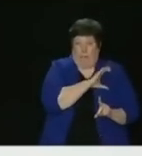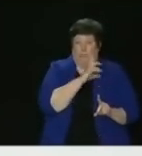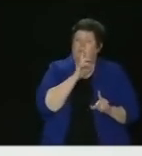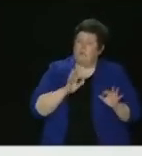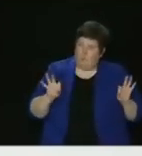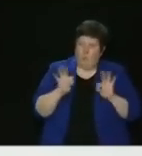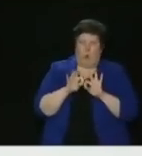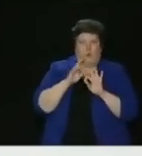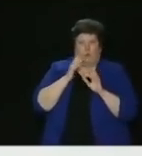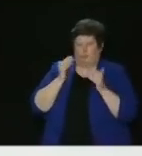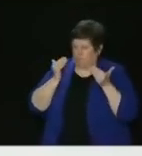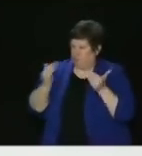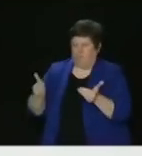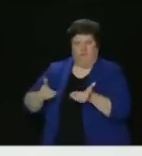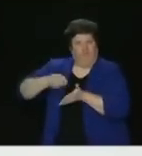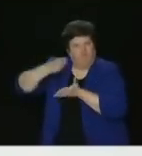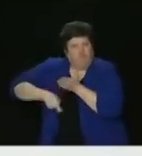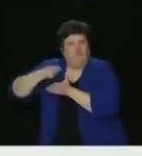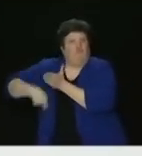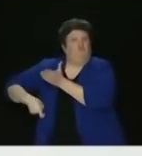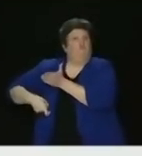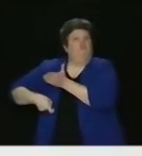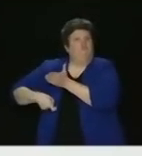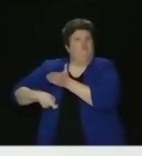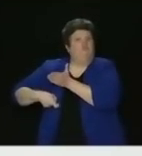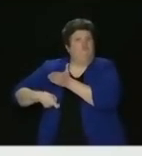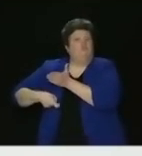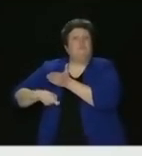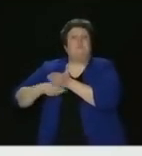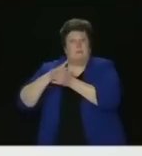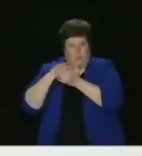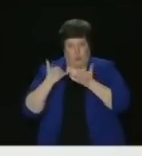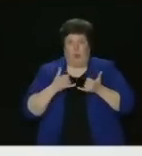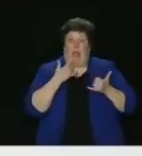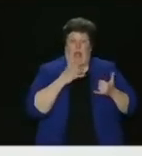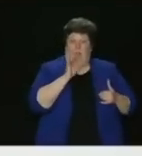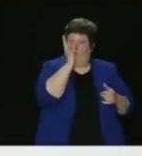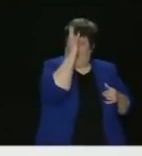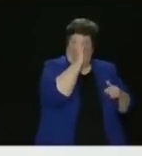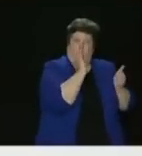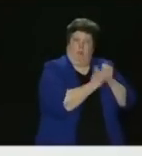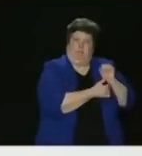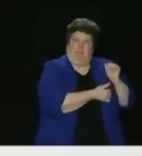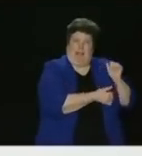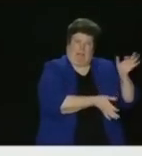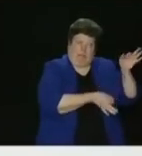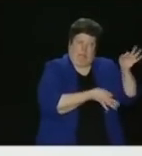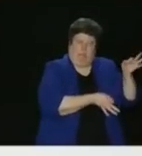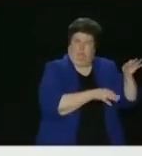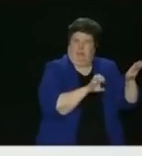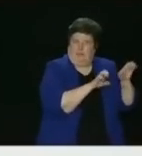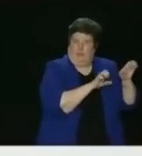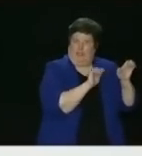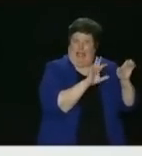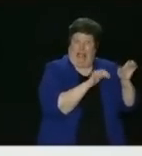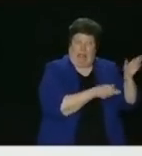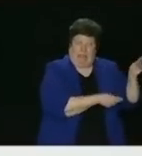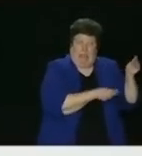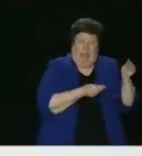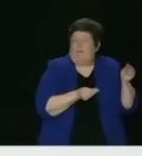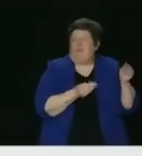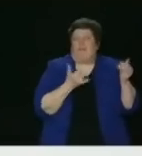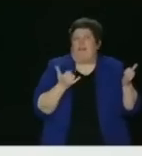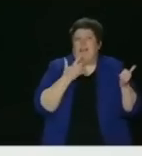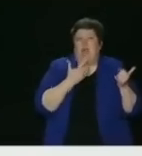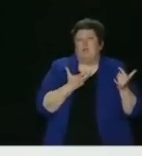and limited measures that we are putting forward today as part of the Emergencies Act will give them further tools that in their